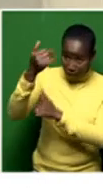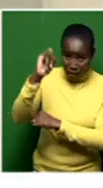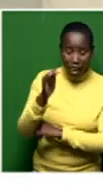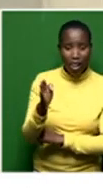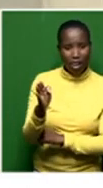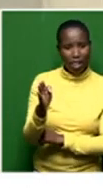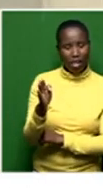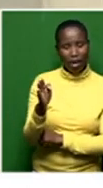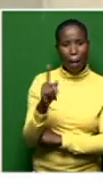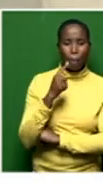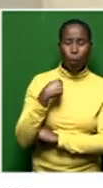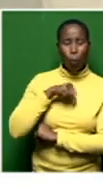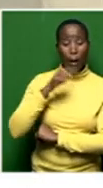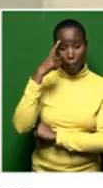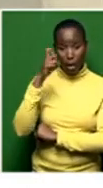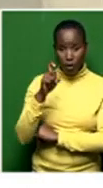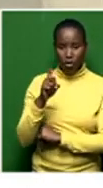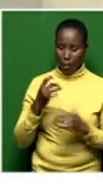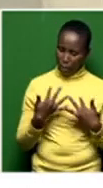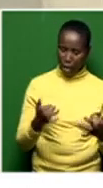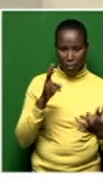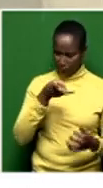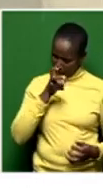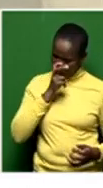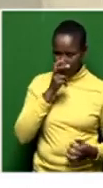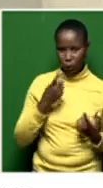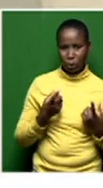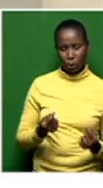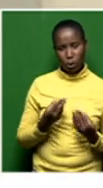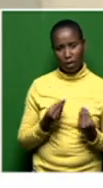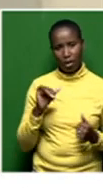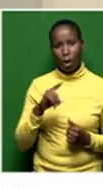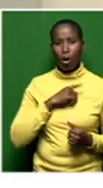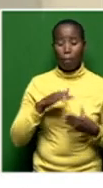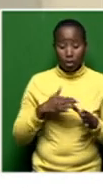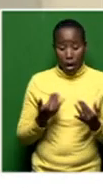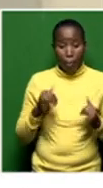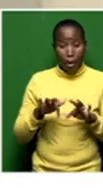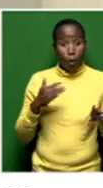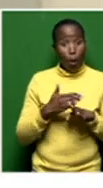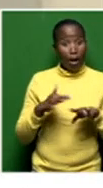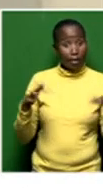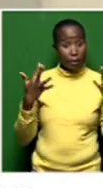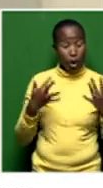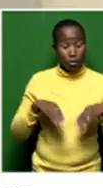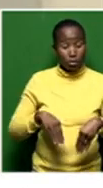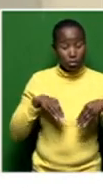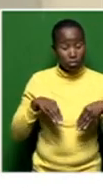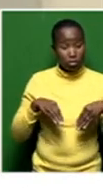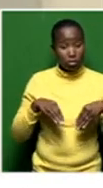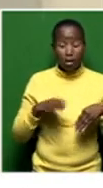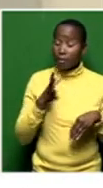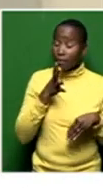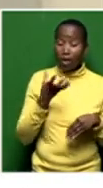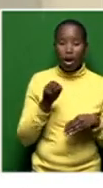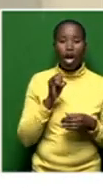today. And we honestly believe Parliament should take a harder line. And I mean, the unemployment rate in South Africa is sitting at